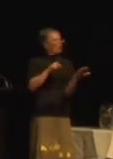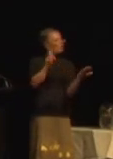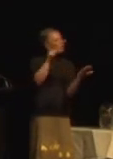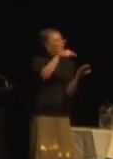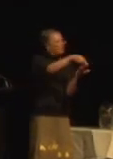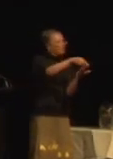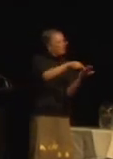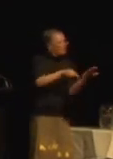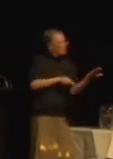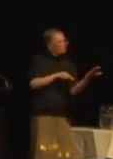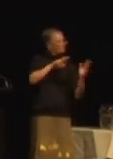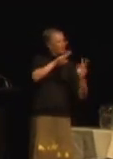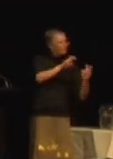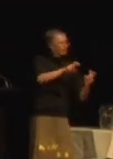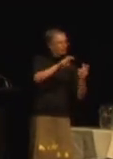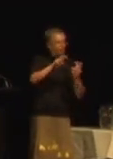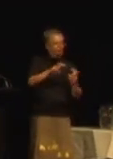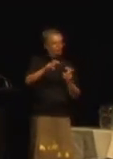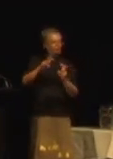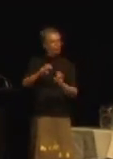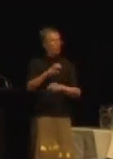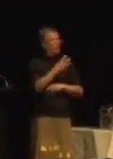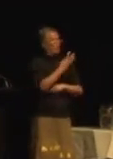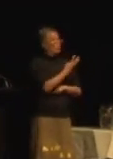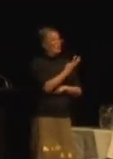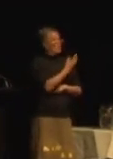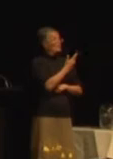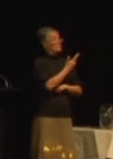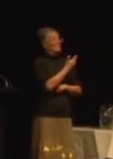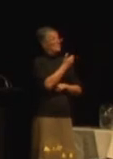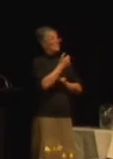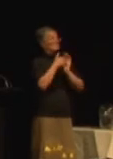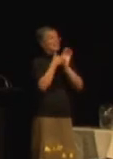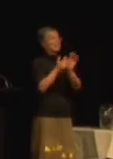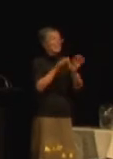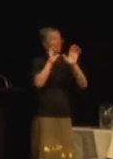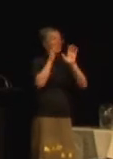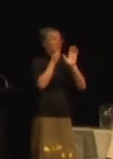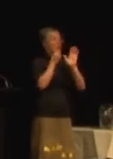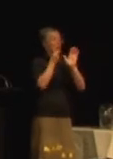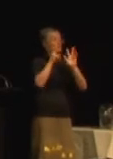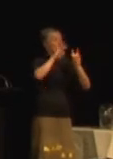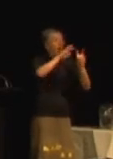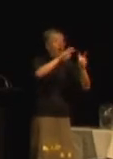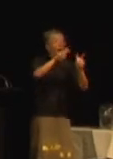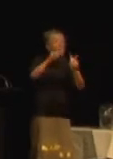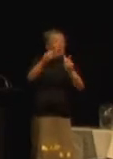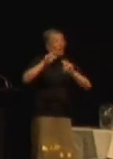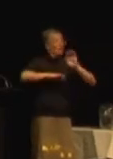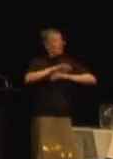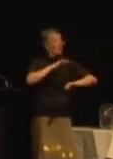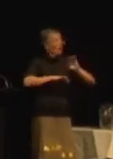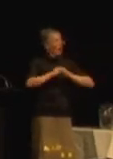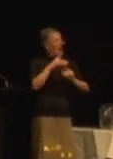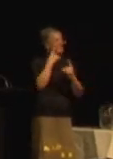USA analyzed the interactions of 376 million Facebook users and concluded that people tend to seek out and